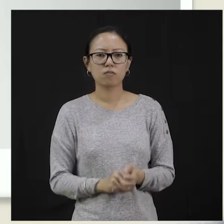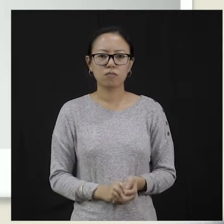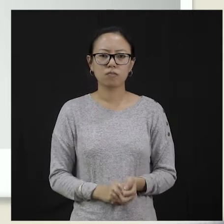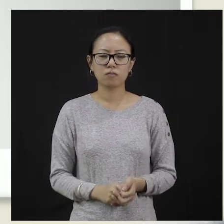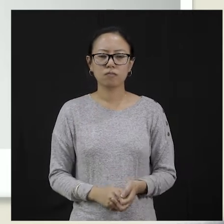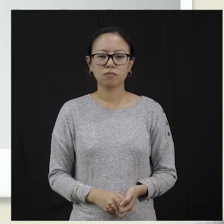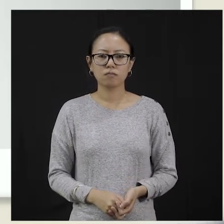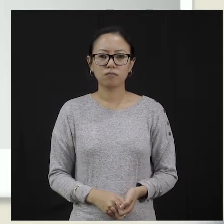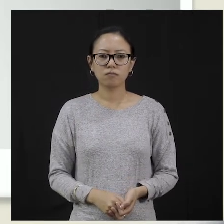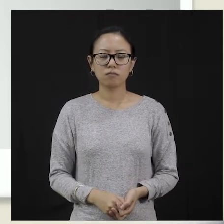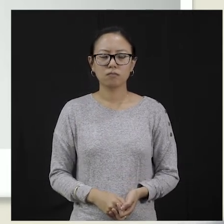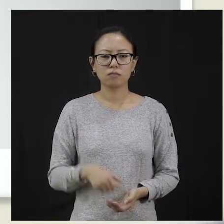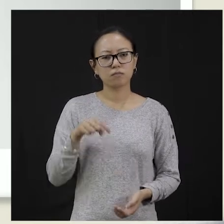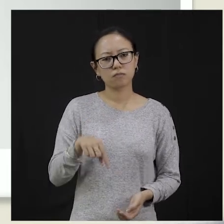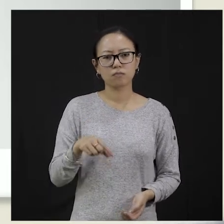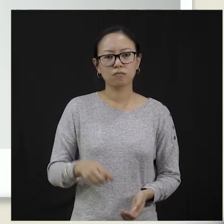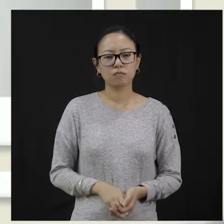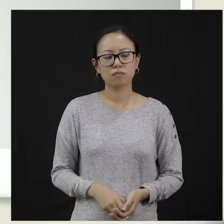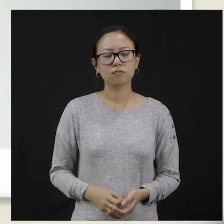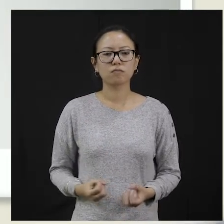patterns. Okay, let's ready.